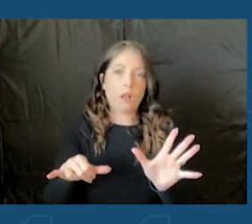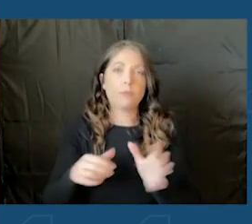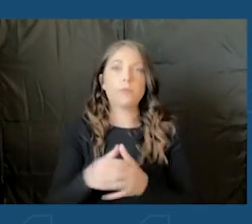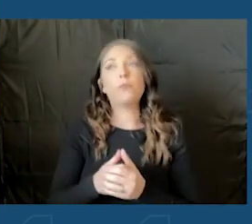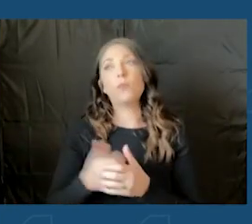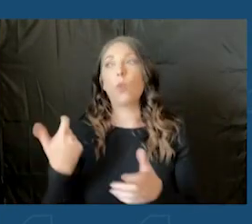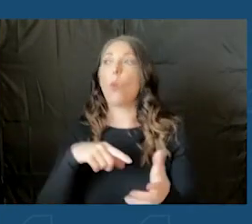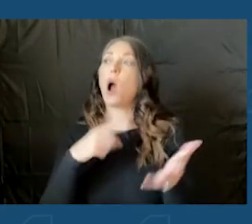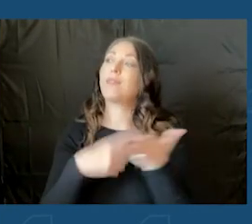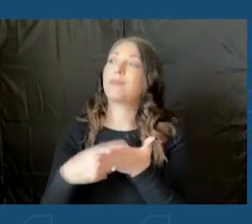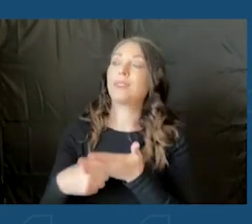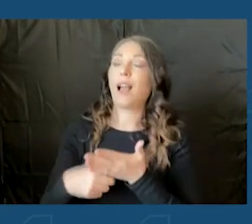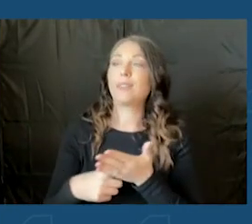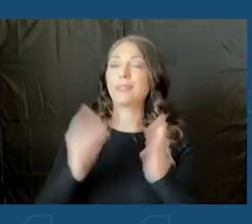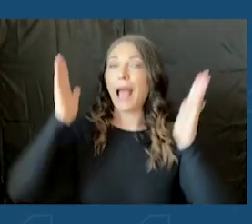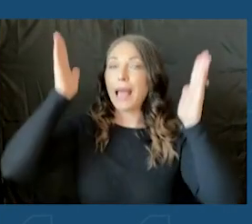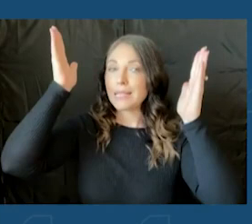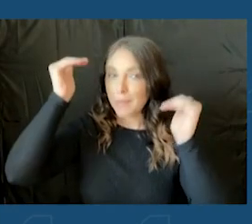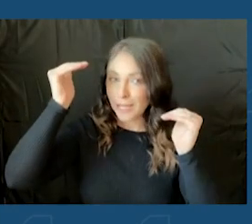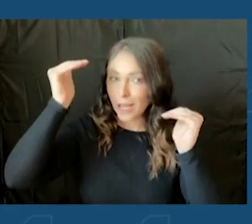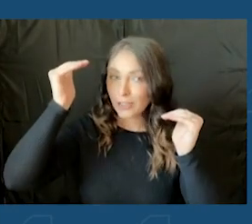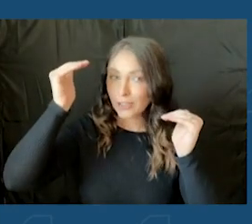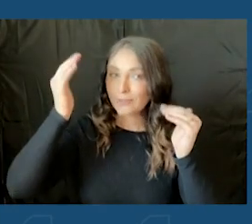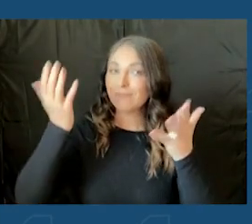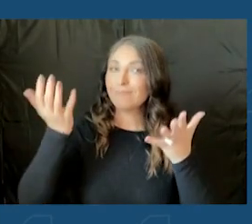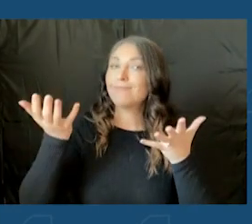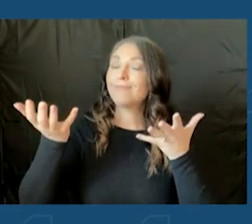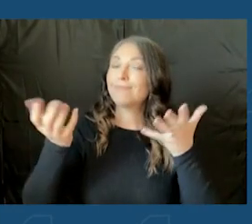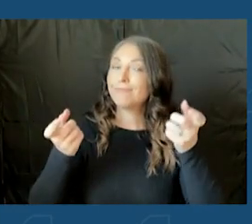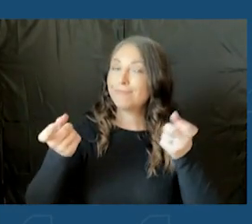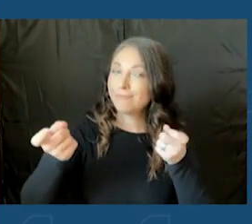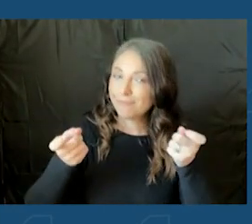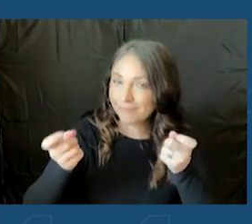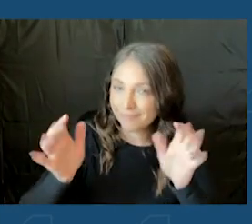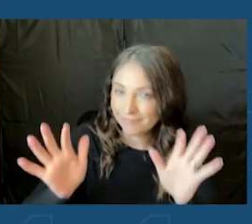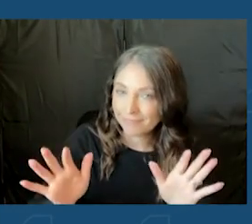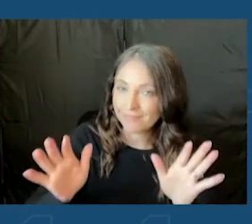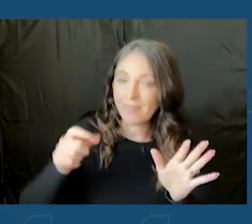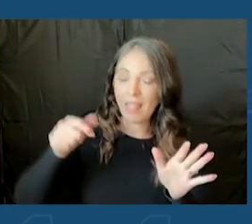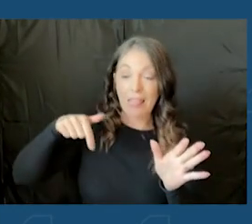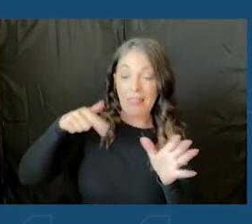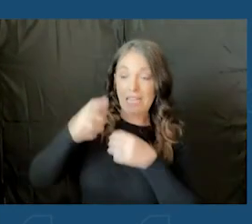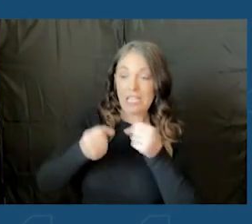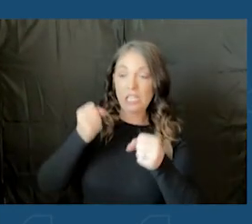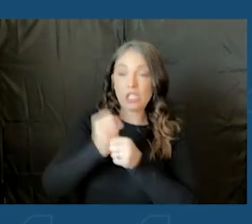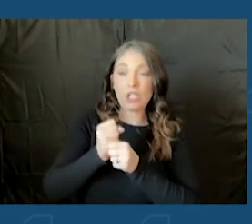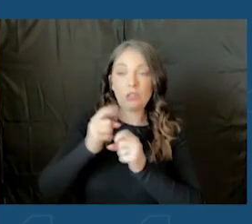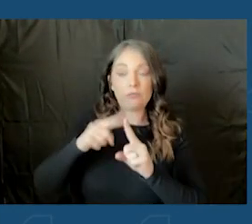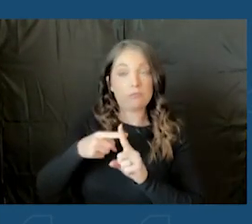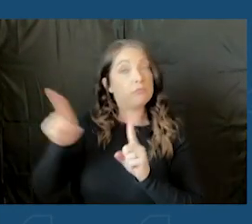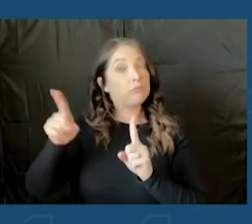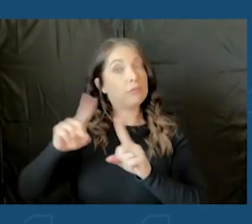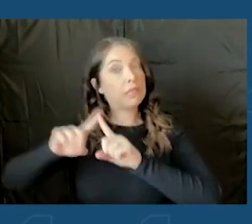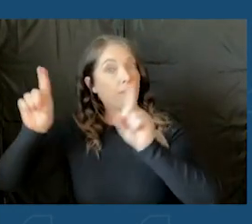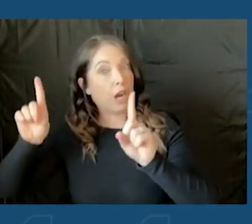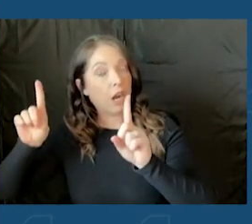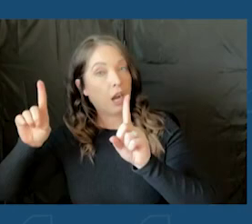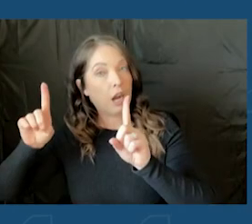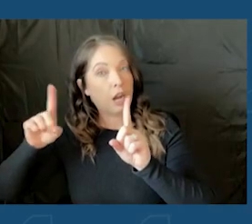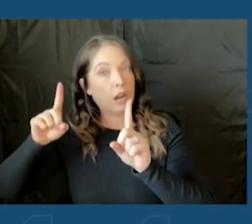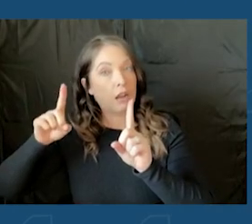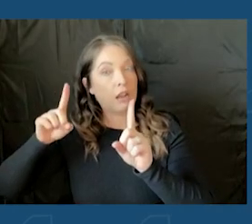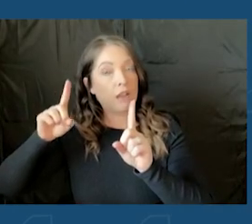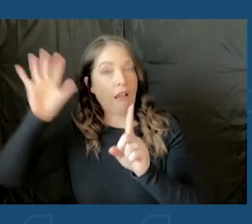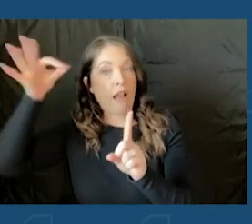moderating expectations, that this was a one-off year, again, because of the federal money from the pandemic relief,